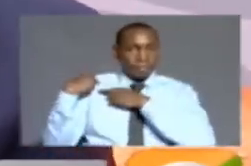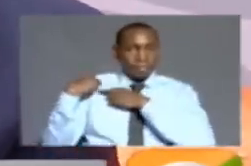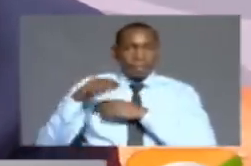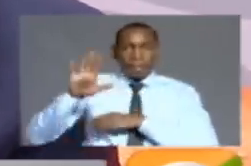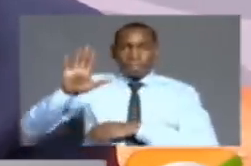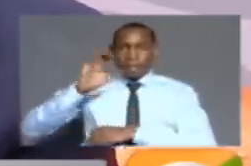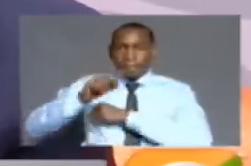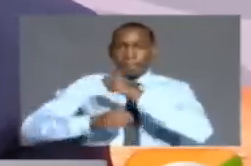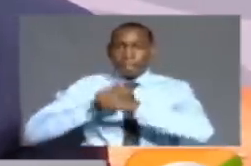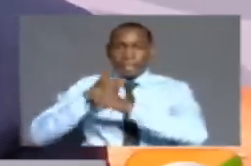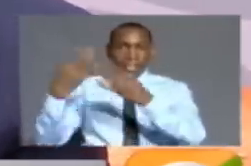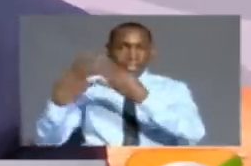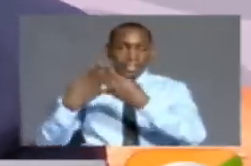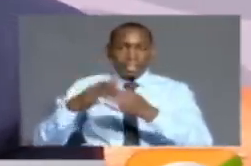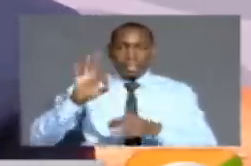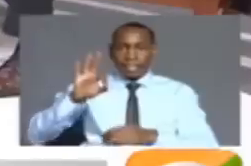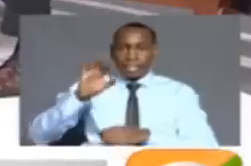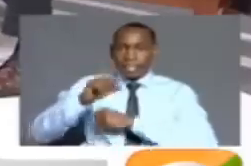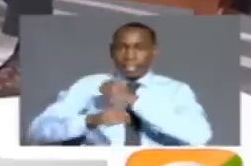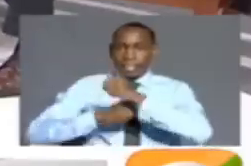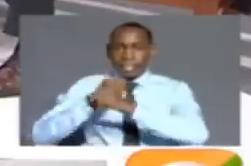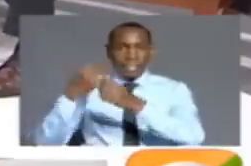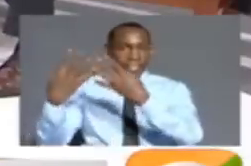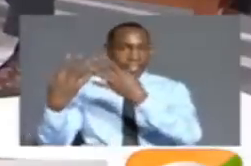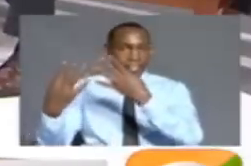in jail. 3 years in jail.